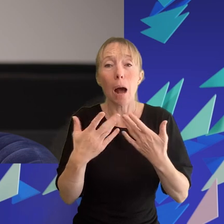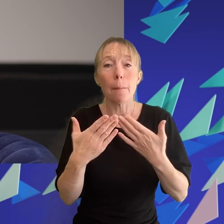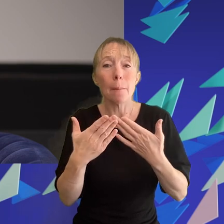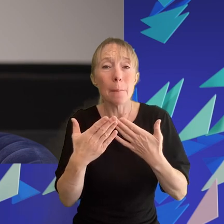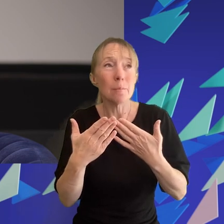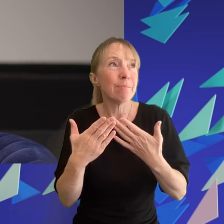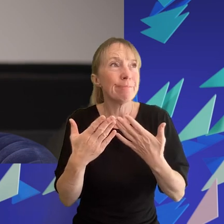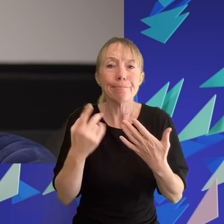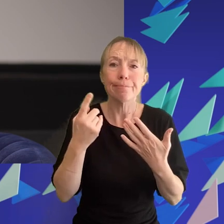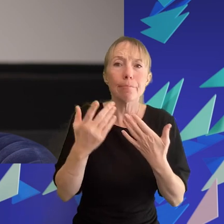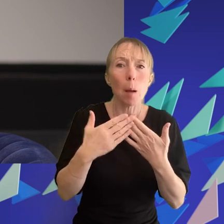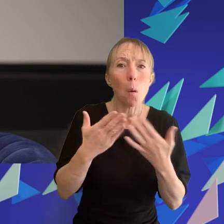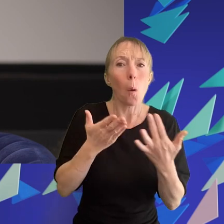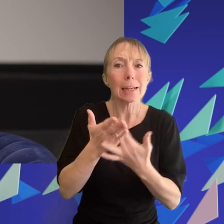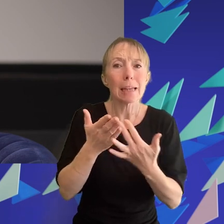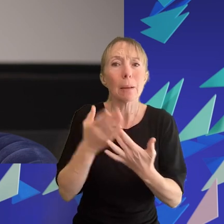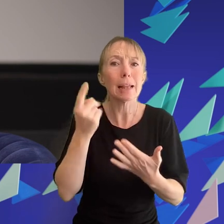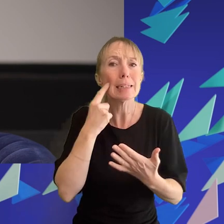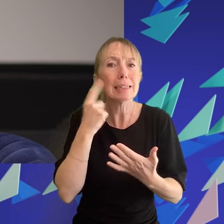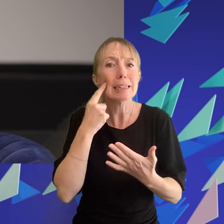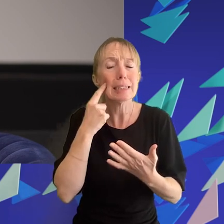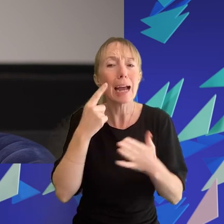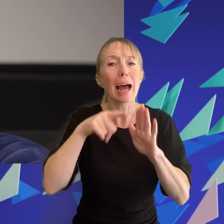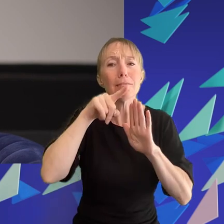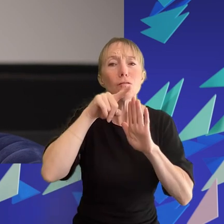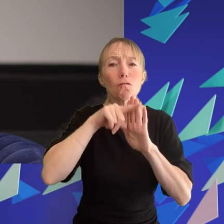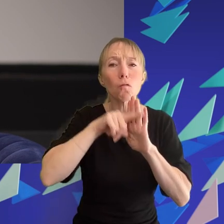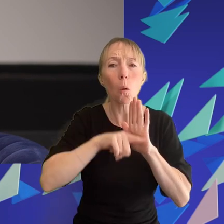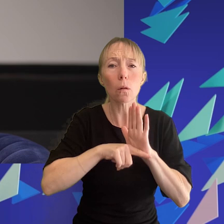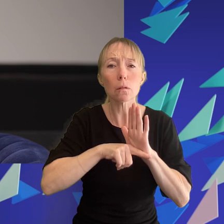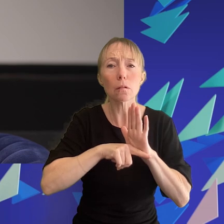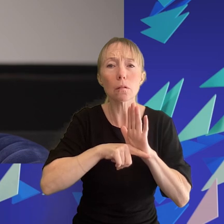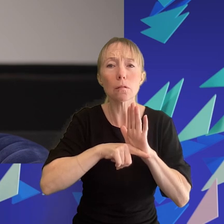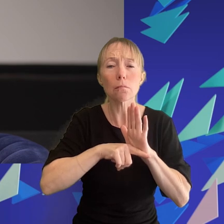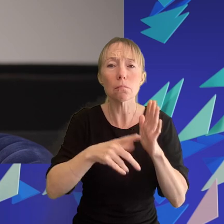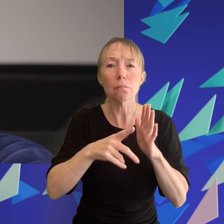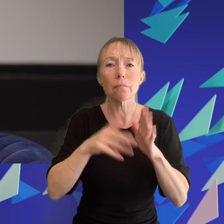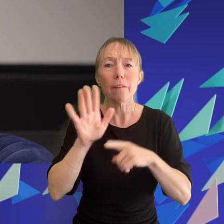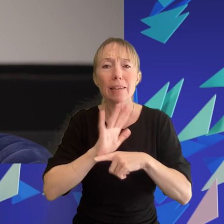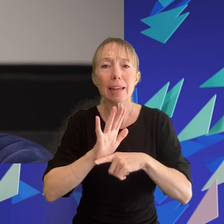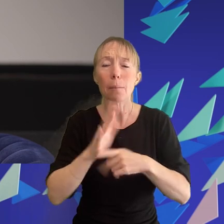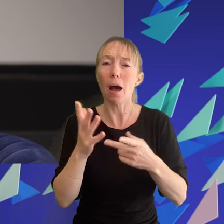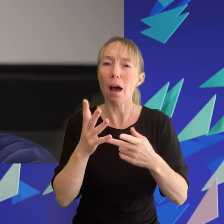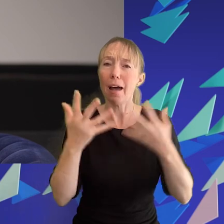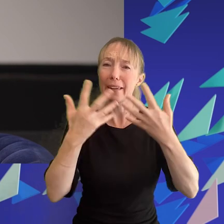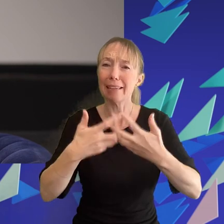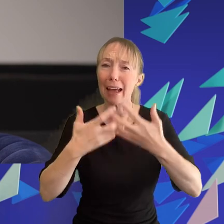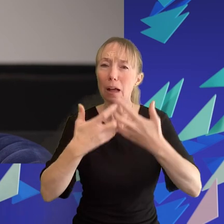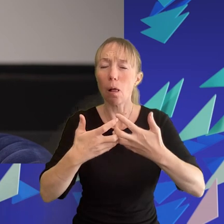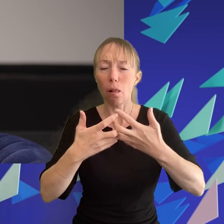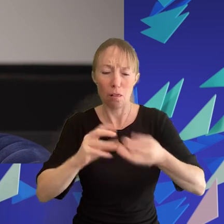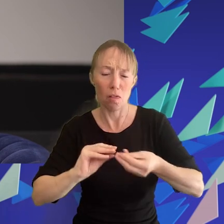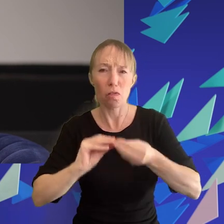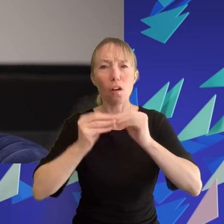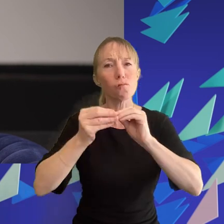accessible and more easy. The rules of cinema are, in a way, technically, the craft of